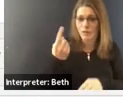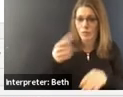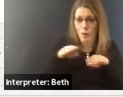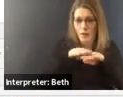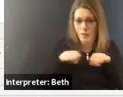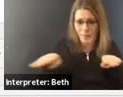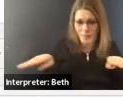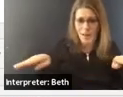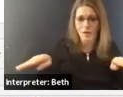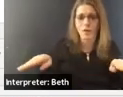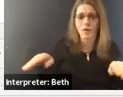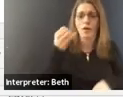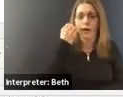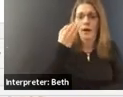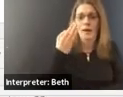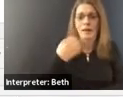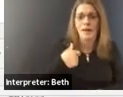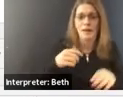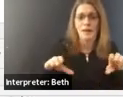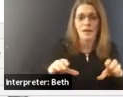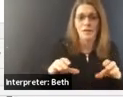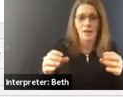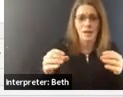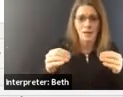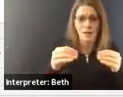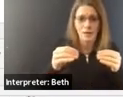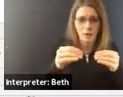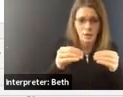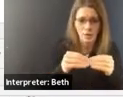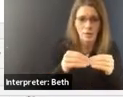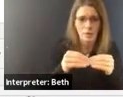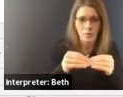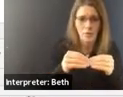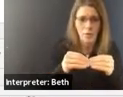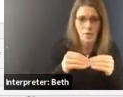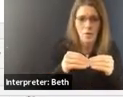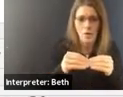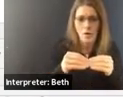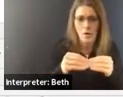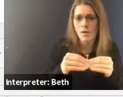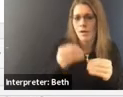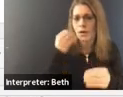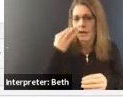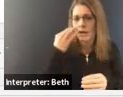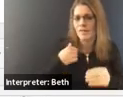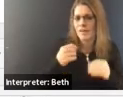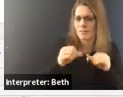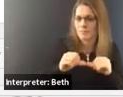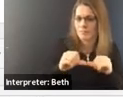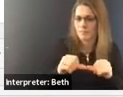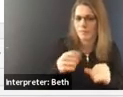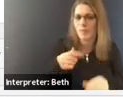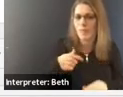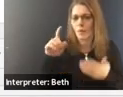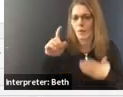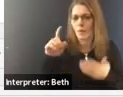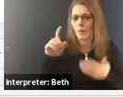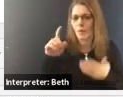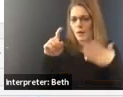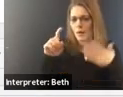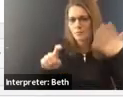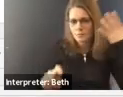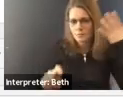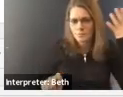gonna go further here, I'm gonna push this down the realm, right? And I'm gonna